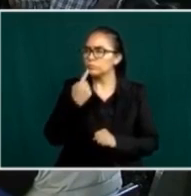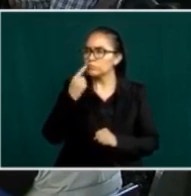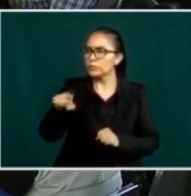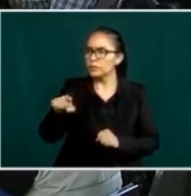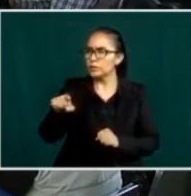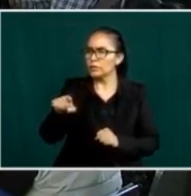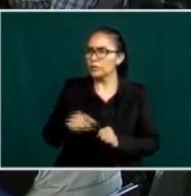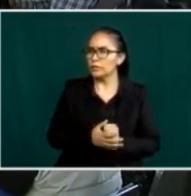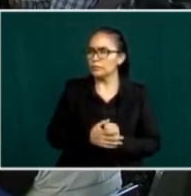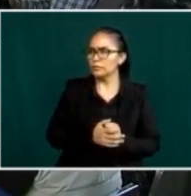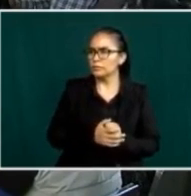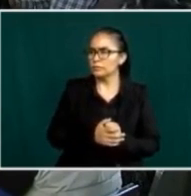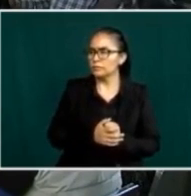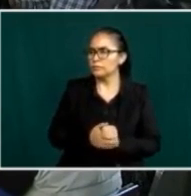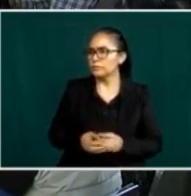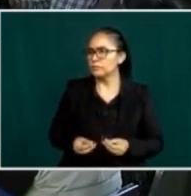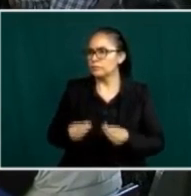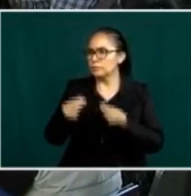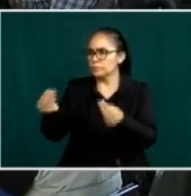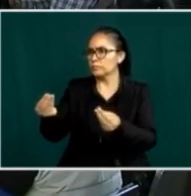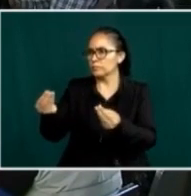So